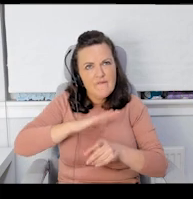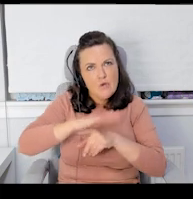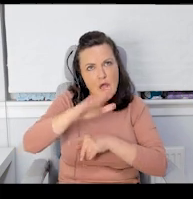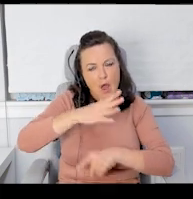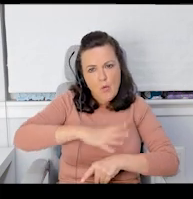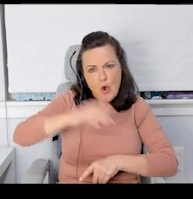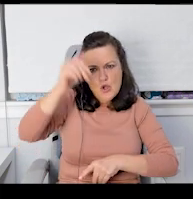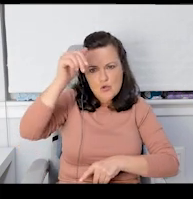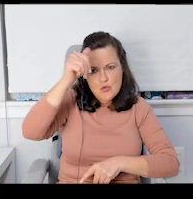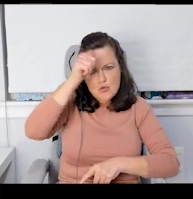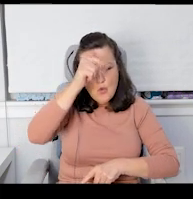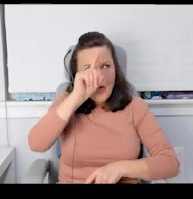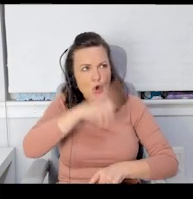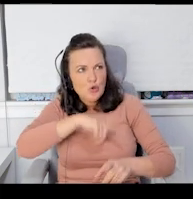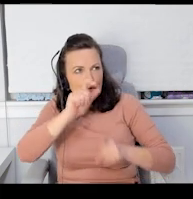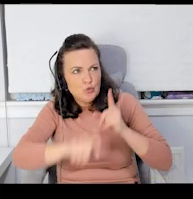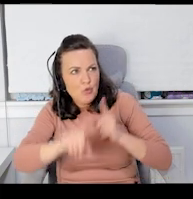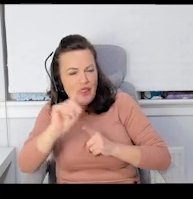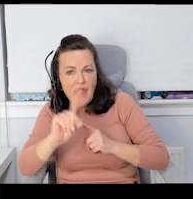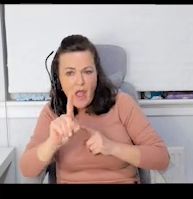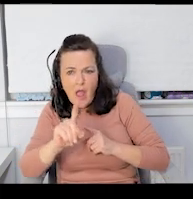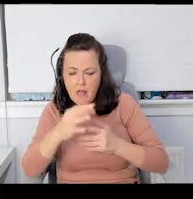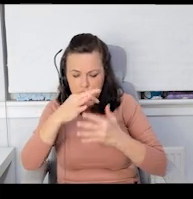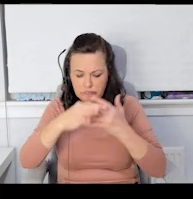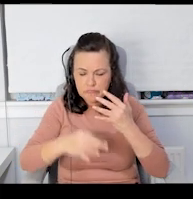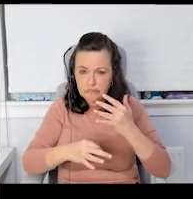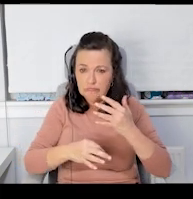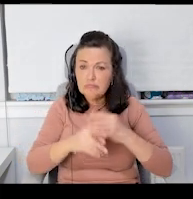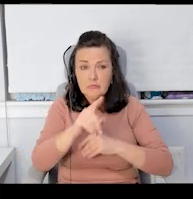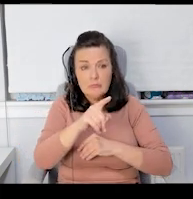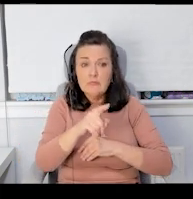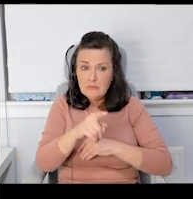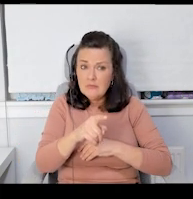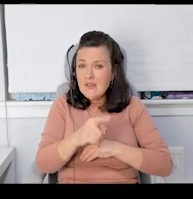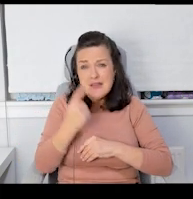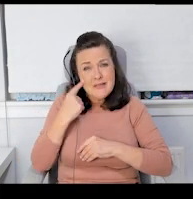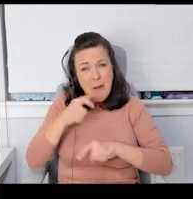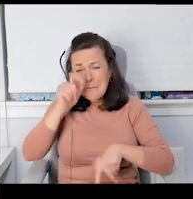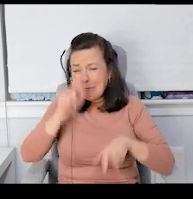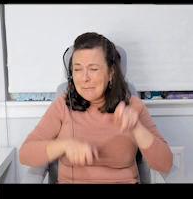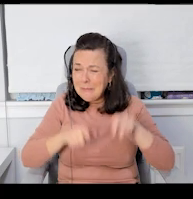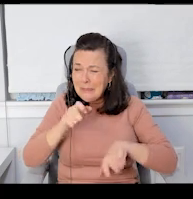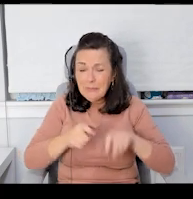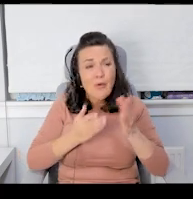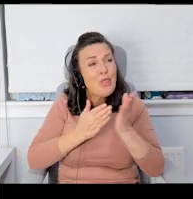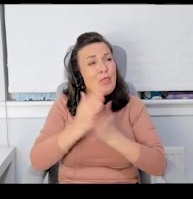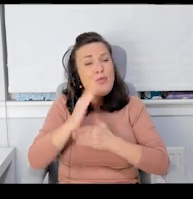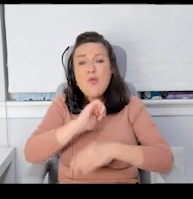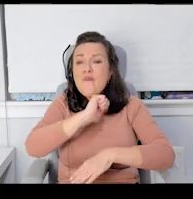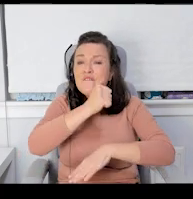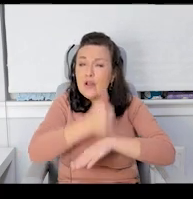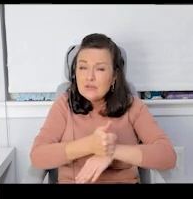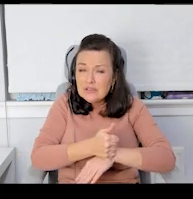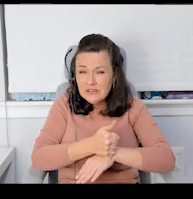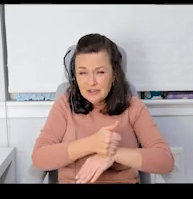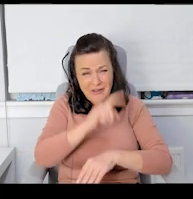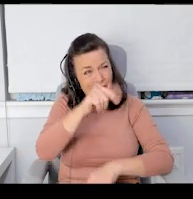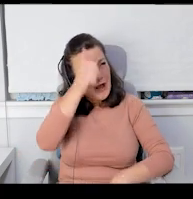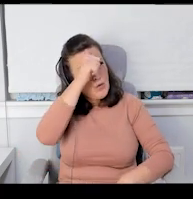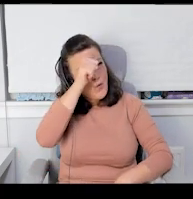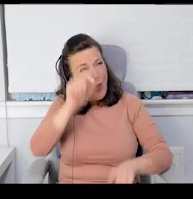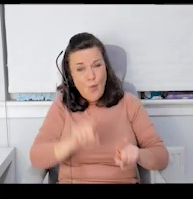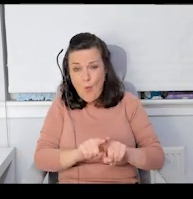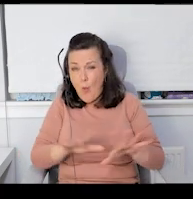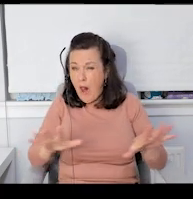more aware. Young people who are out of college have that knowledge of higher and further education. They know very much what that environment is. It